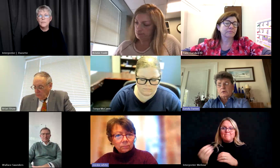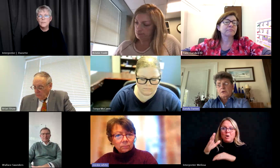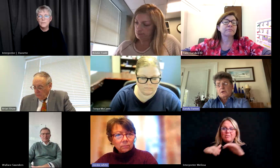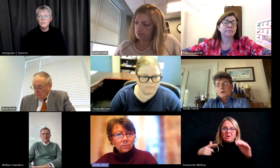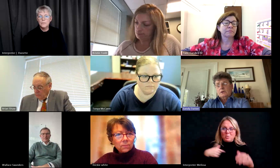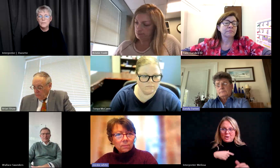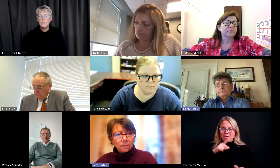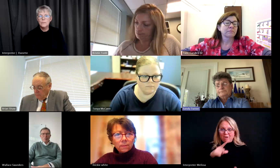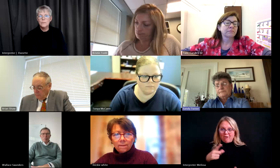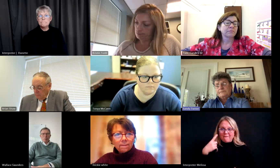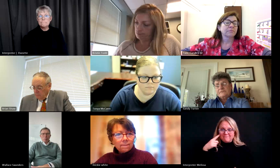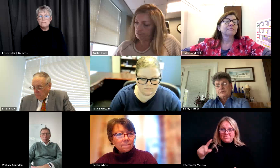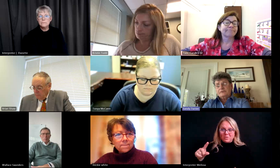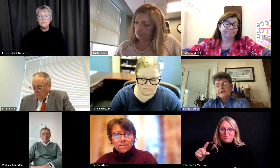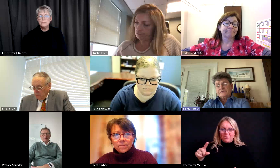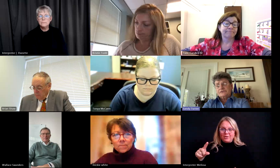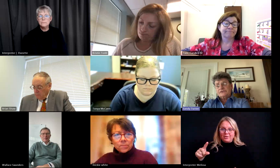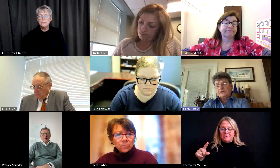for